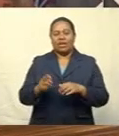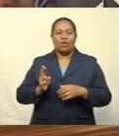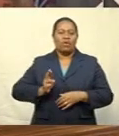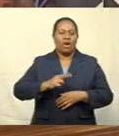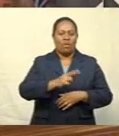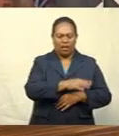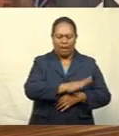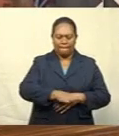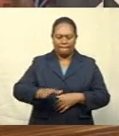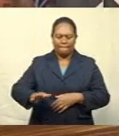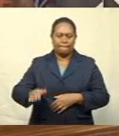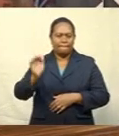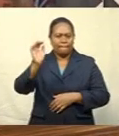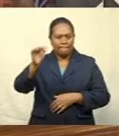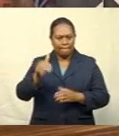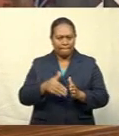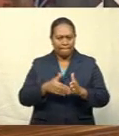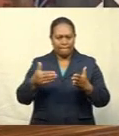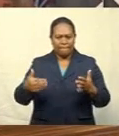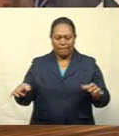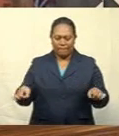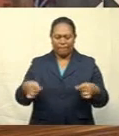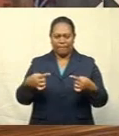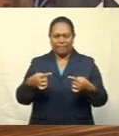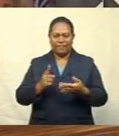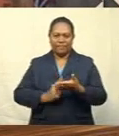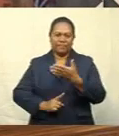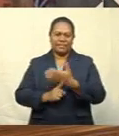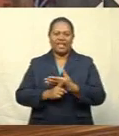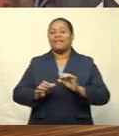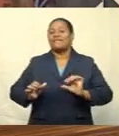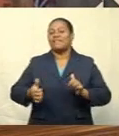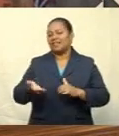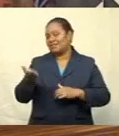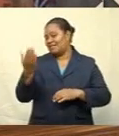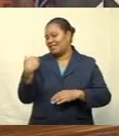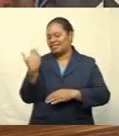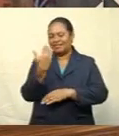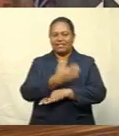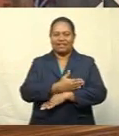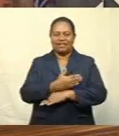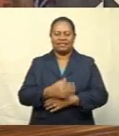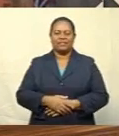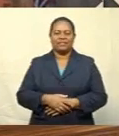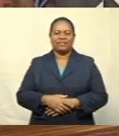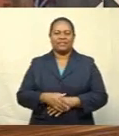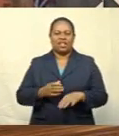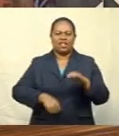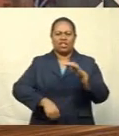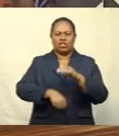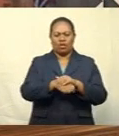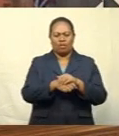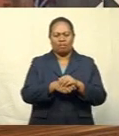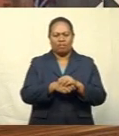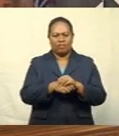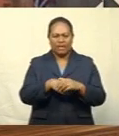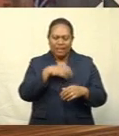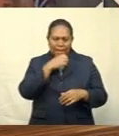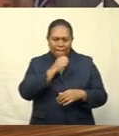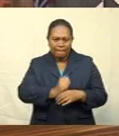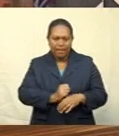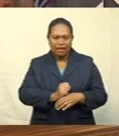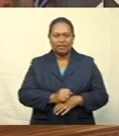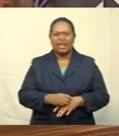Basketball Association interlane competition came to an end last night with SPOAT taking top honors in the men's category, while